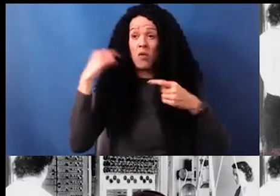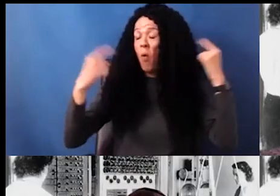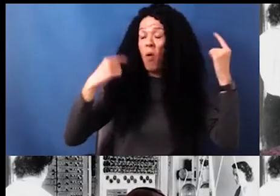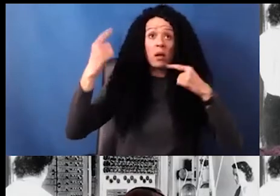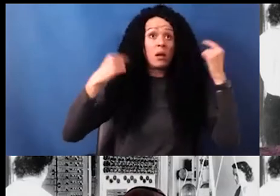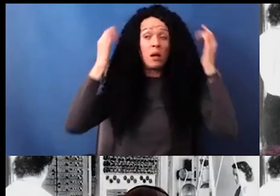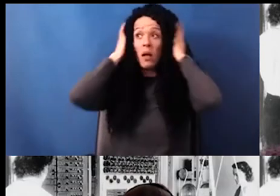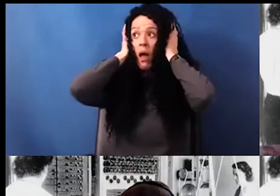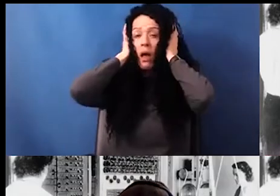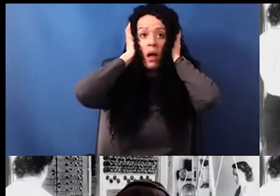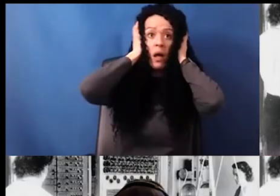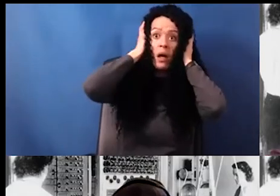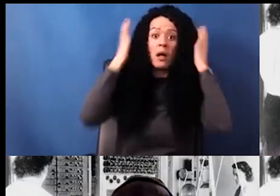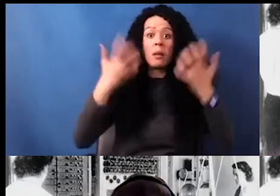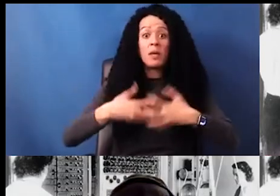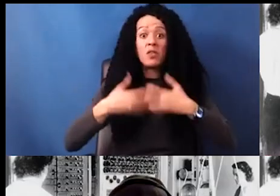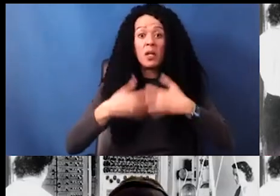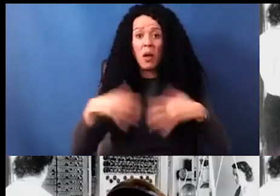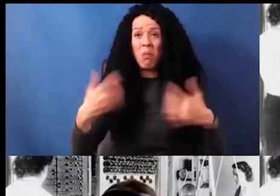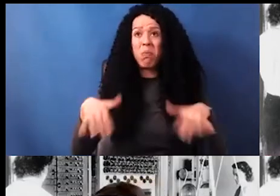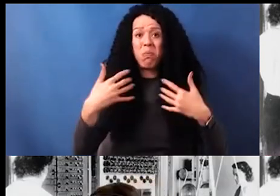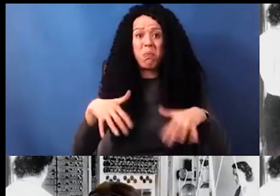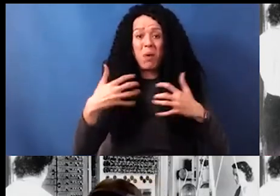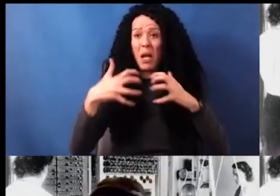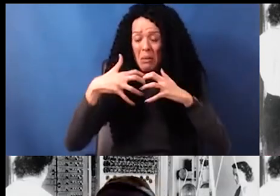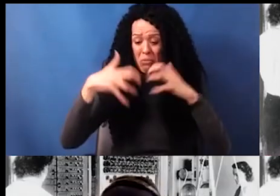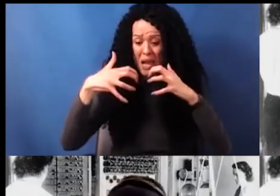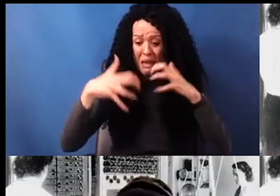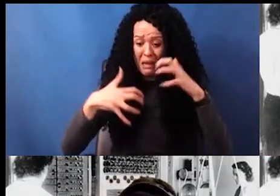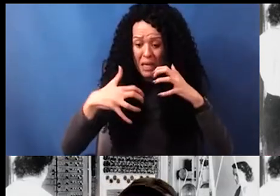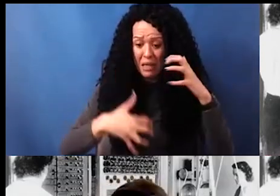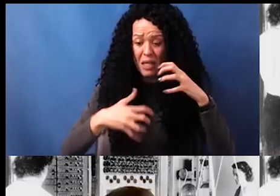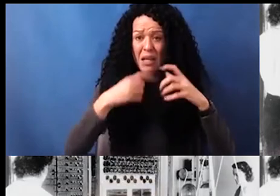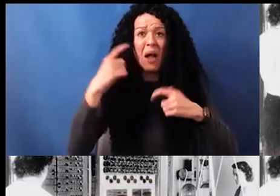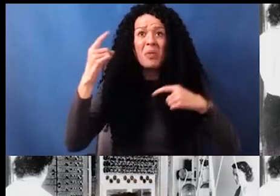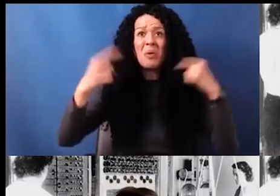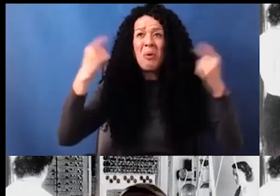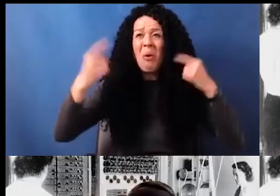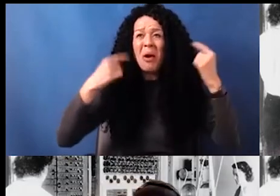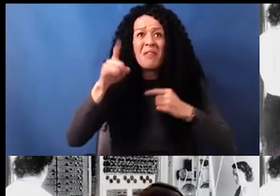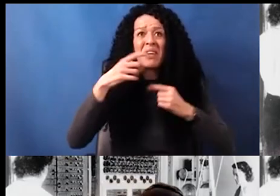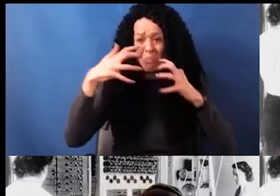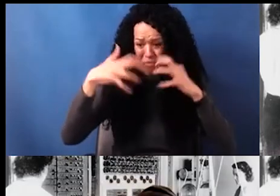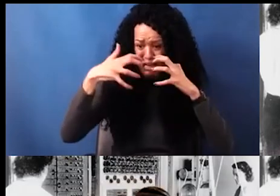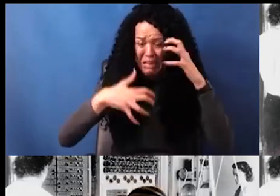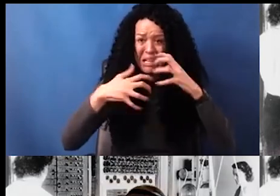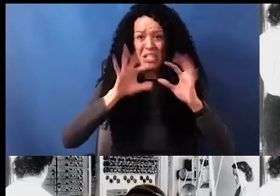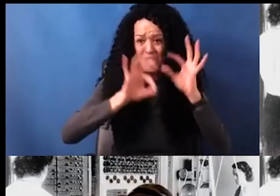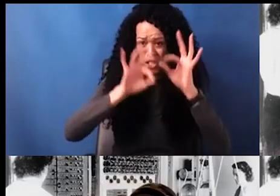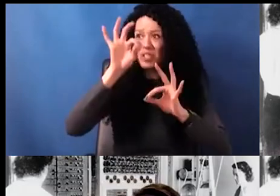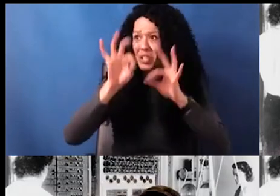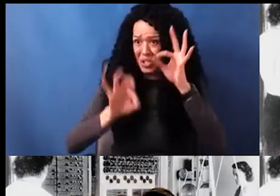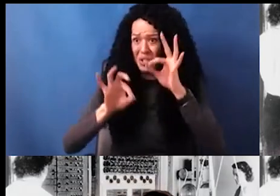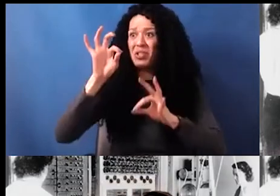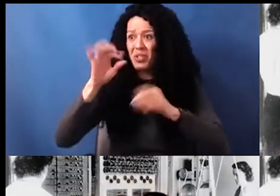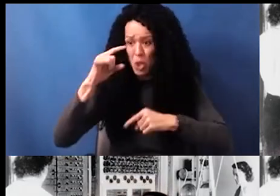tum-tum-tum, and the noise of it, breaking, and the noise of it, breaking, and the